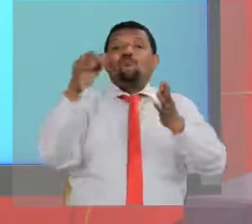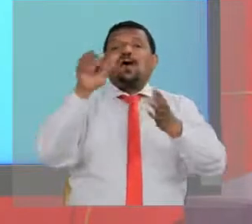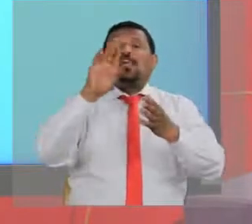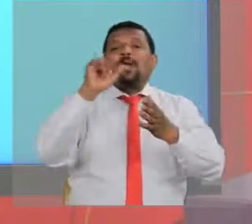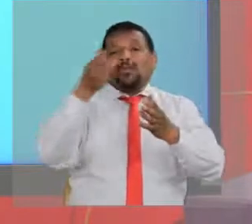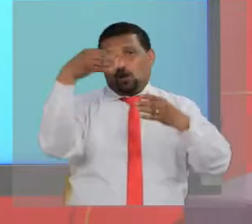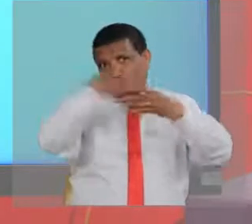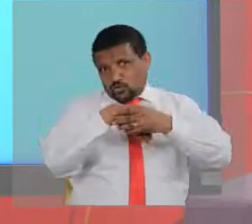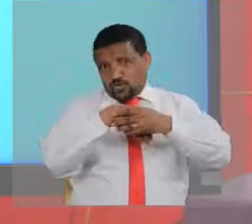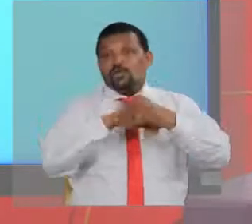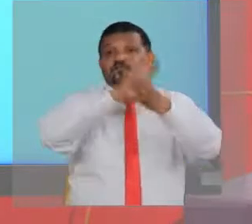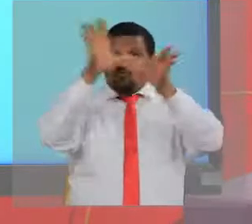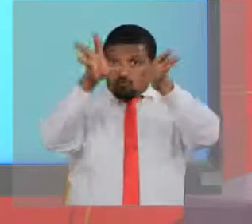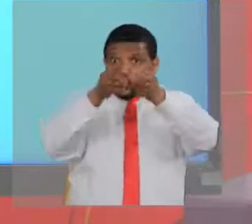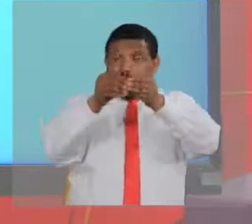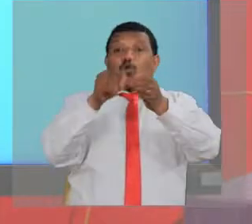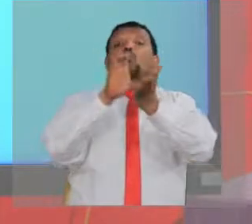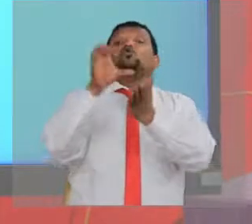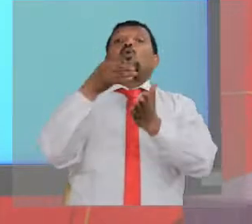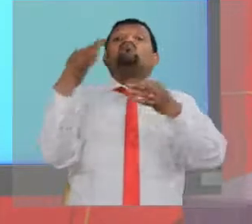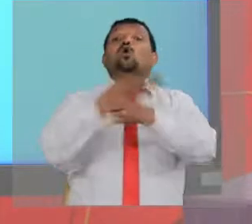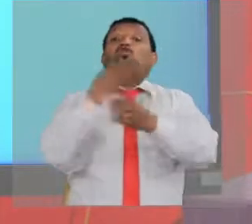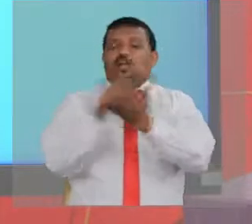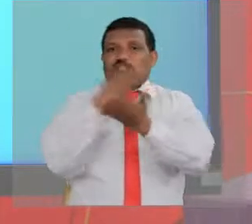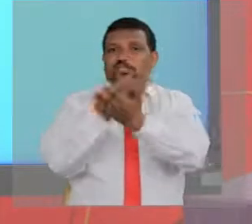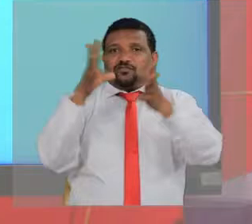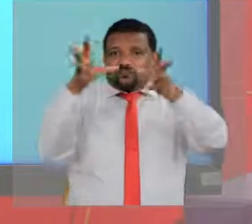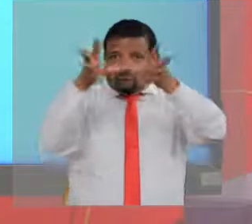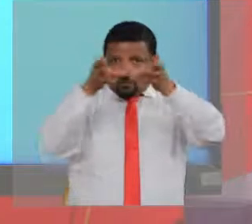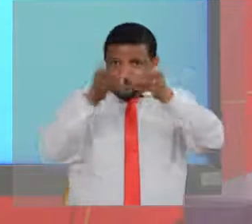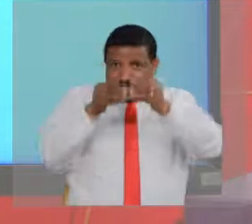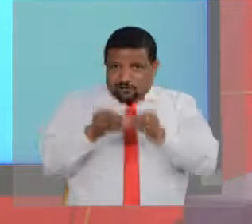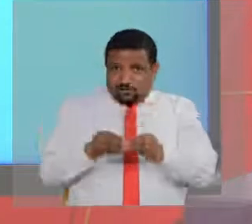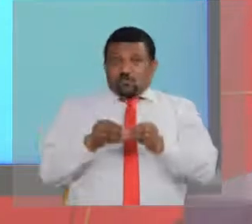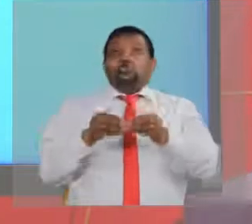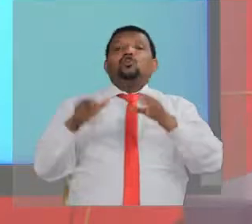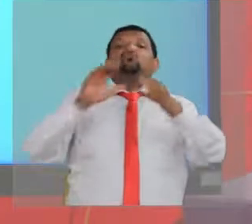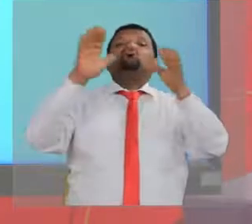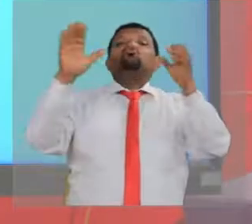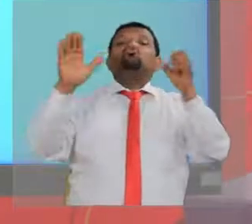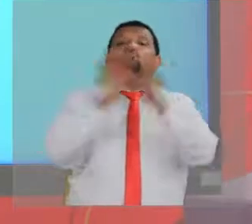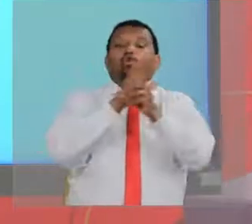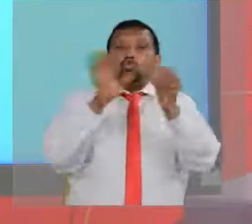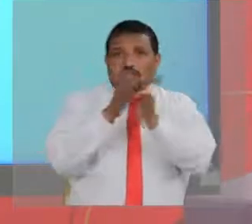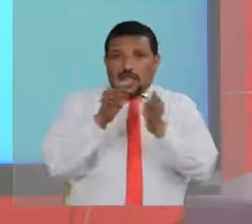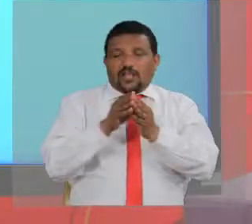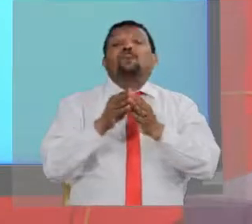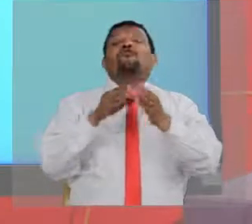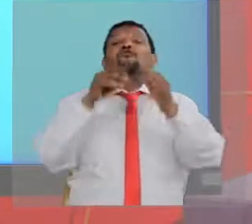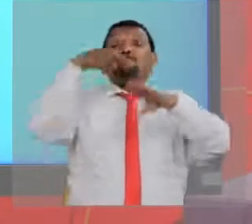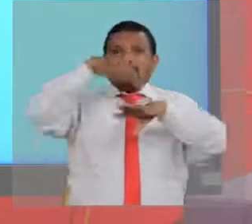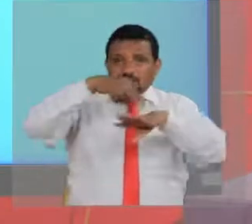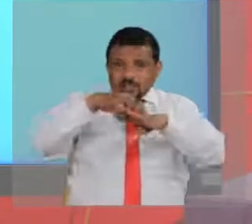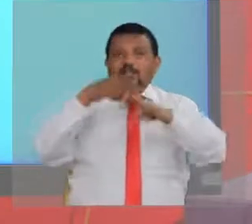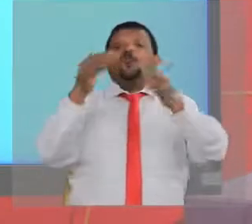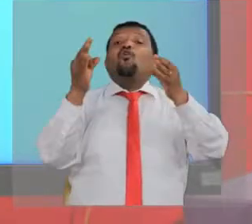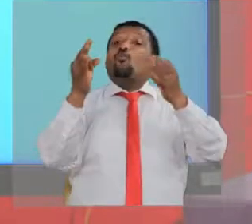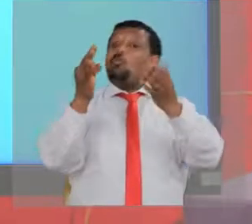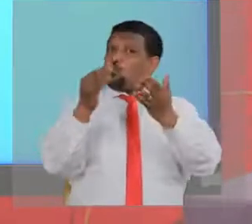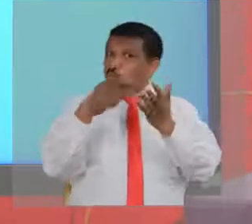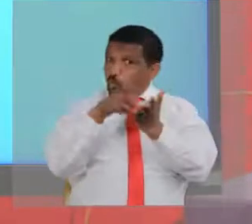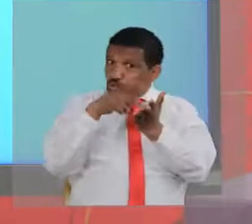Finally, the total cost of production is the sum of the total fixed costs and the total variable costs of production.